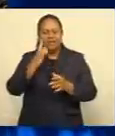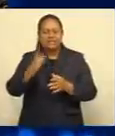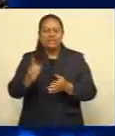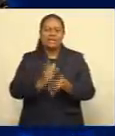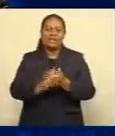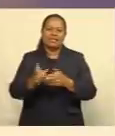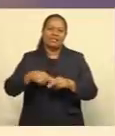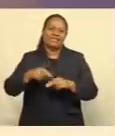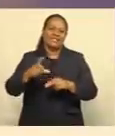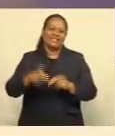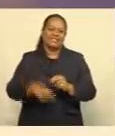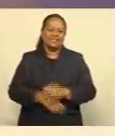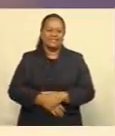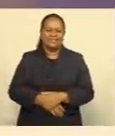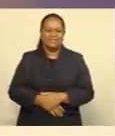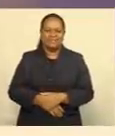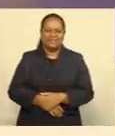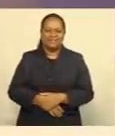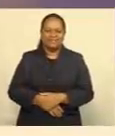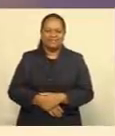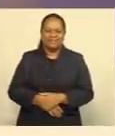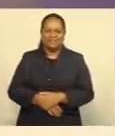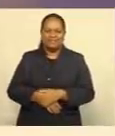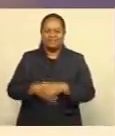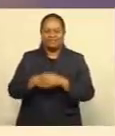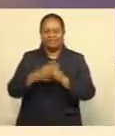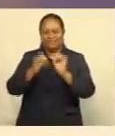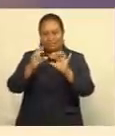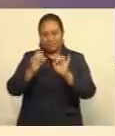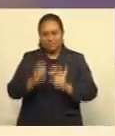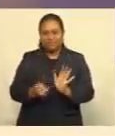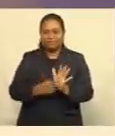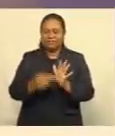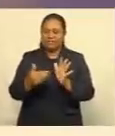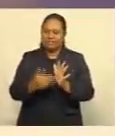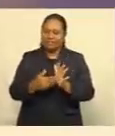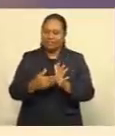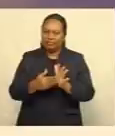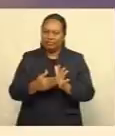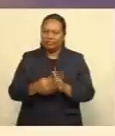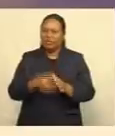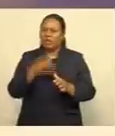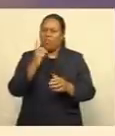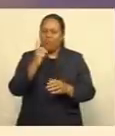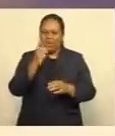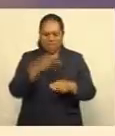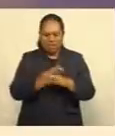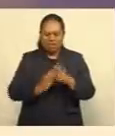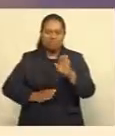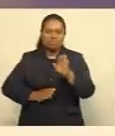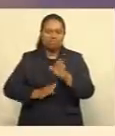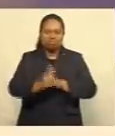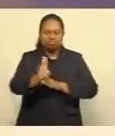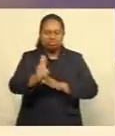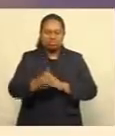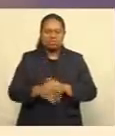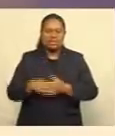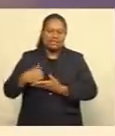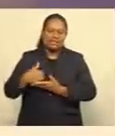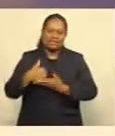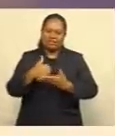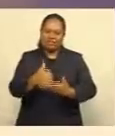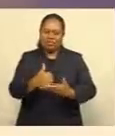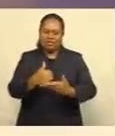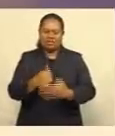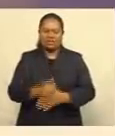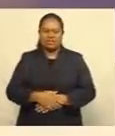more. The Aussie and Kiwi dollars traded near one-month highs against the greenback today. Supported by